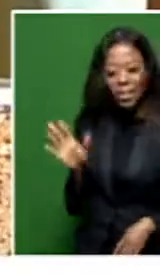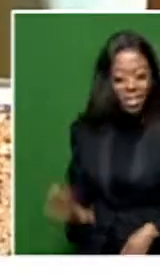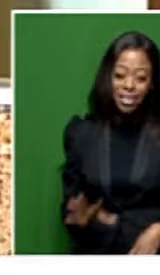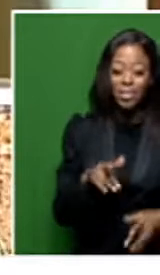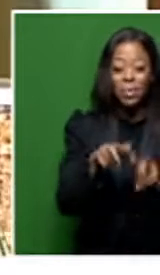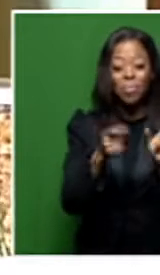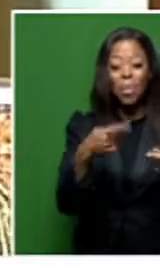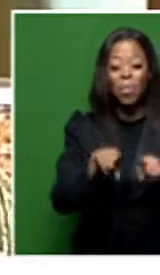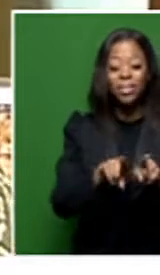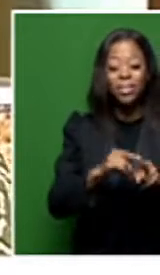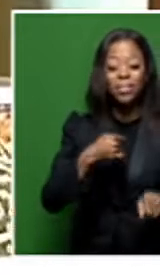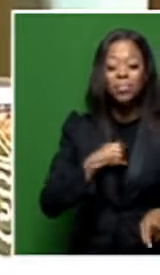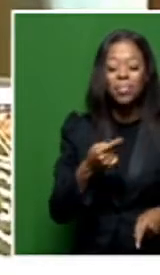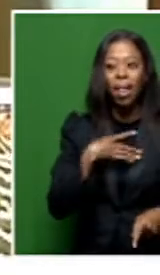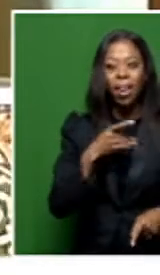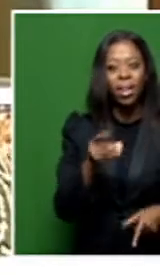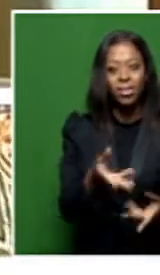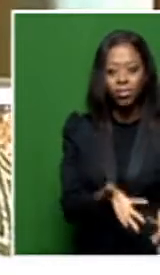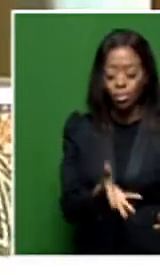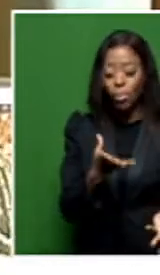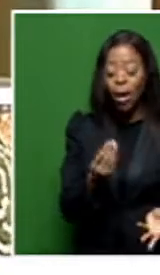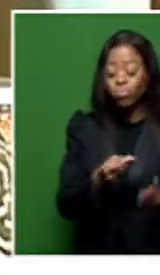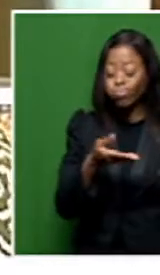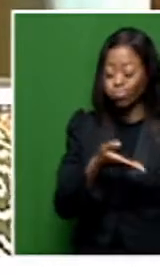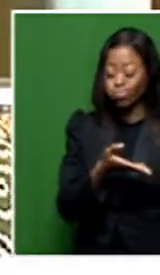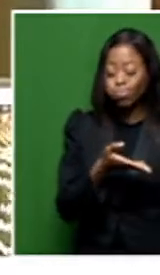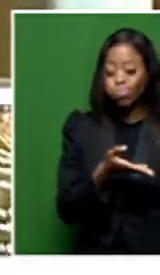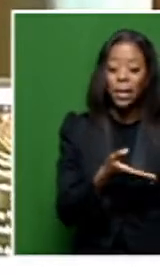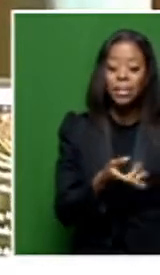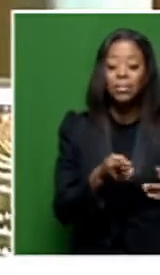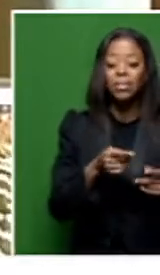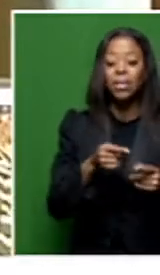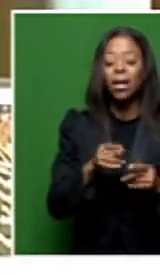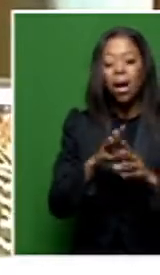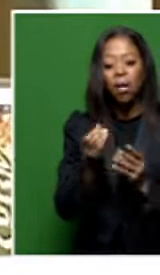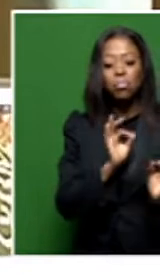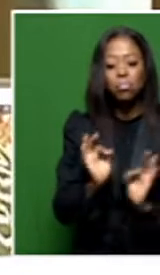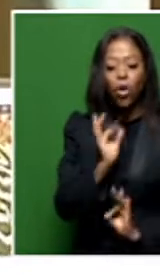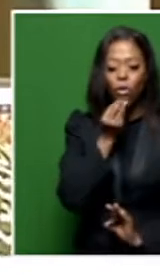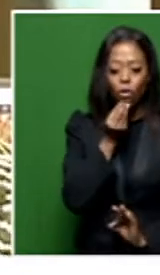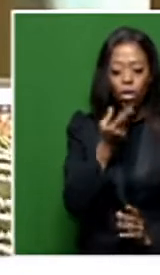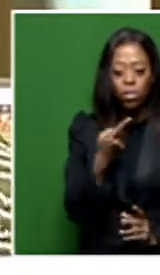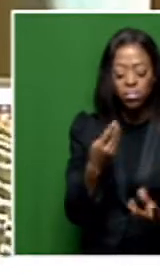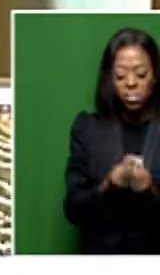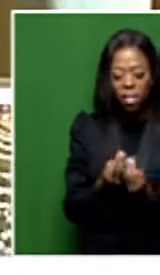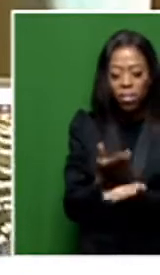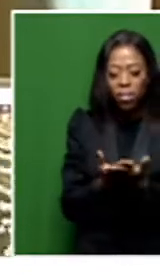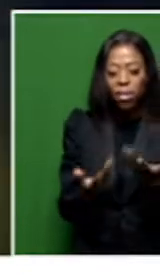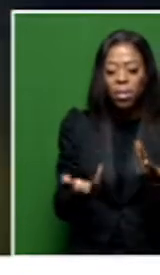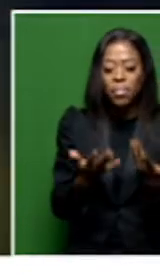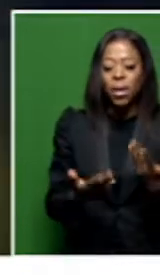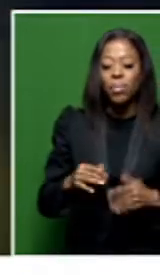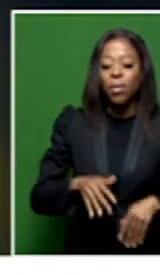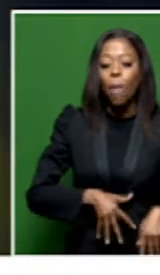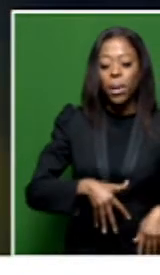love nibbles, I also have a lot of that. And then I've got main meals, which are stuff that will